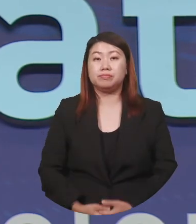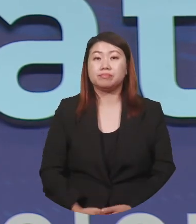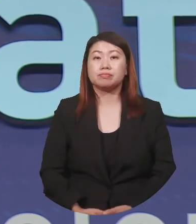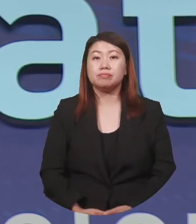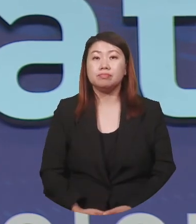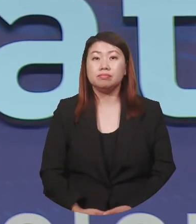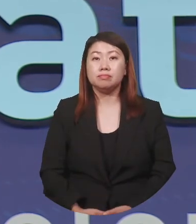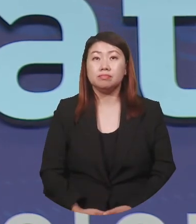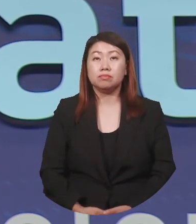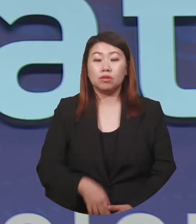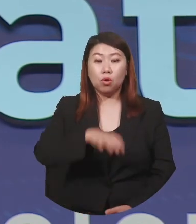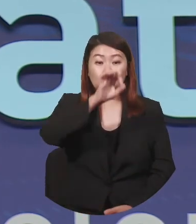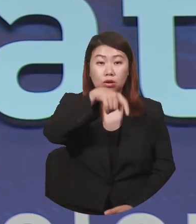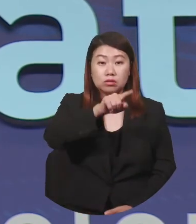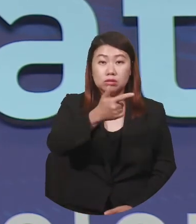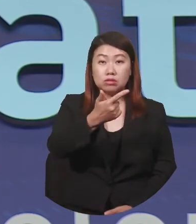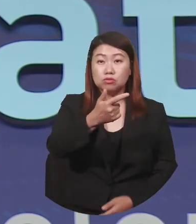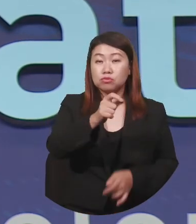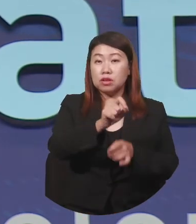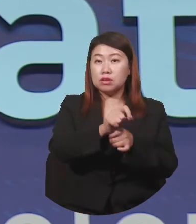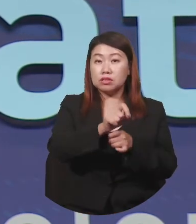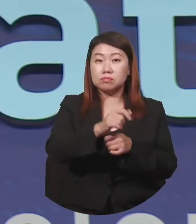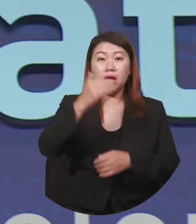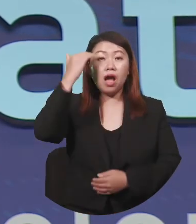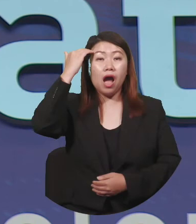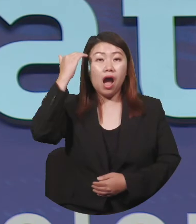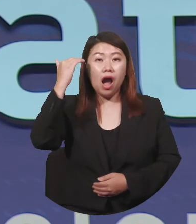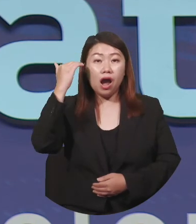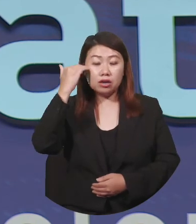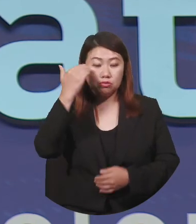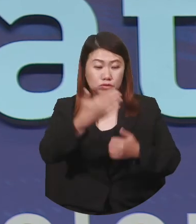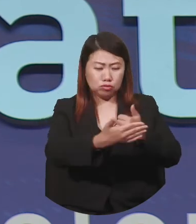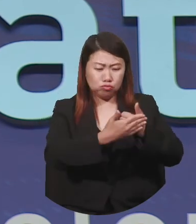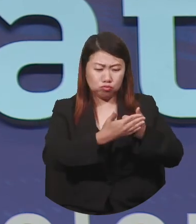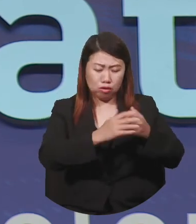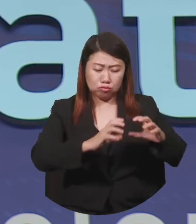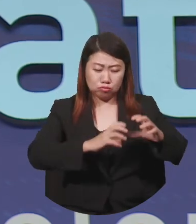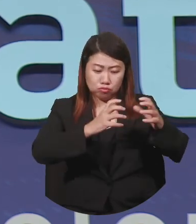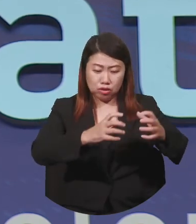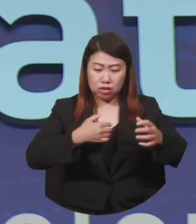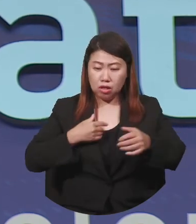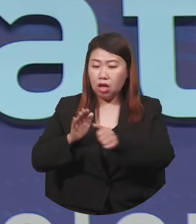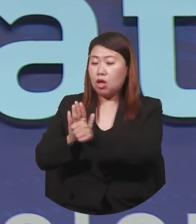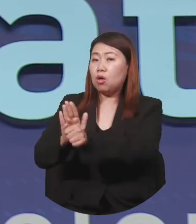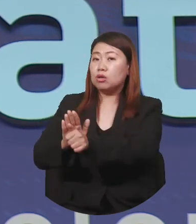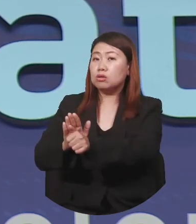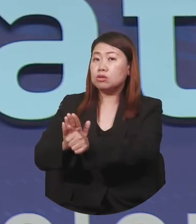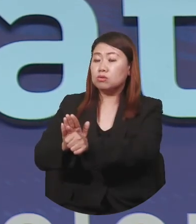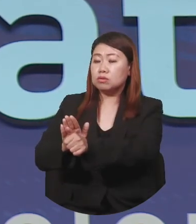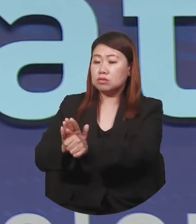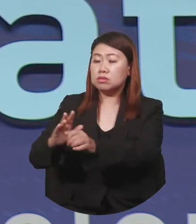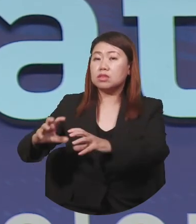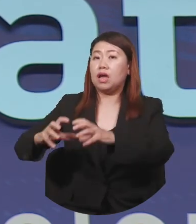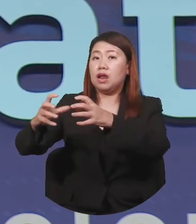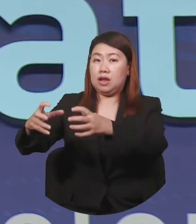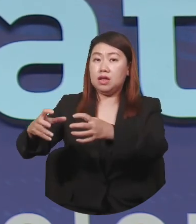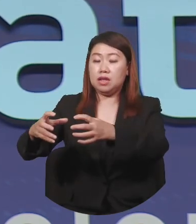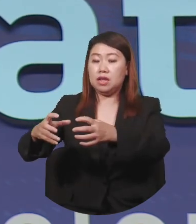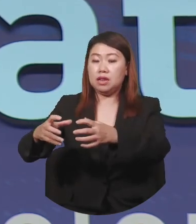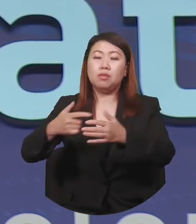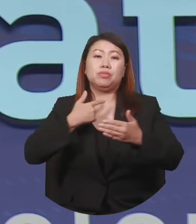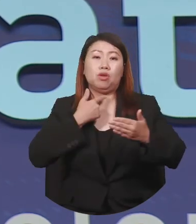States Agency for International Development. Through their remarks, we noted the need for integrated approach to